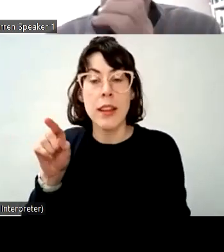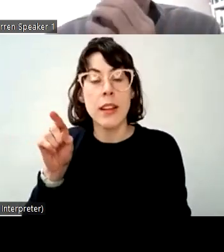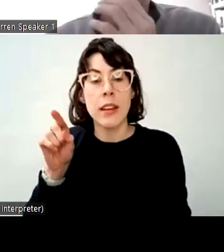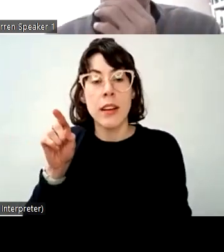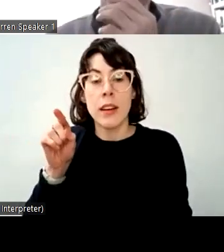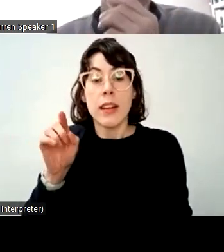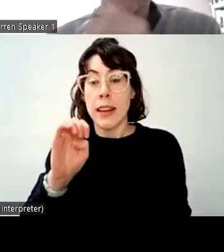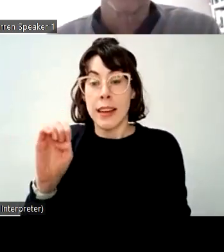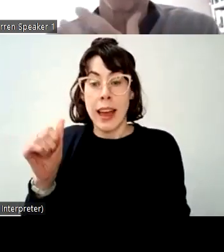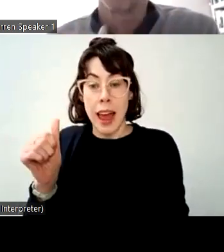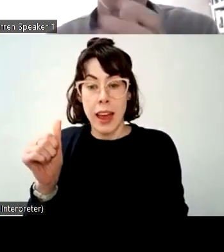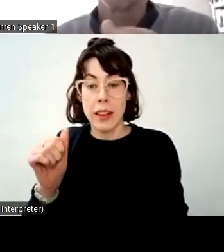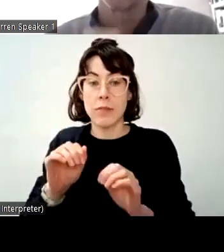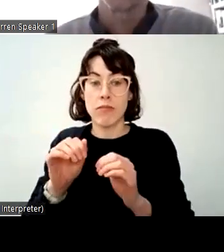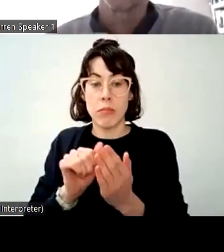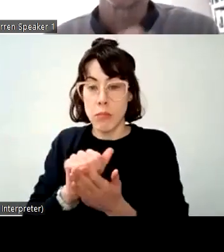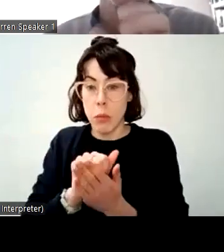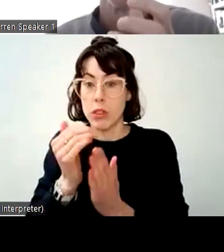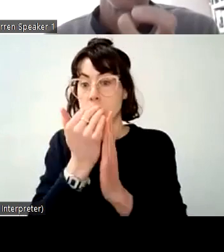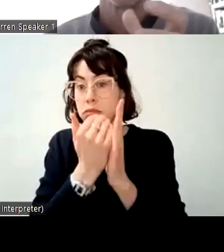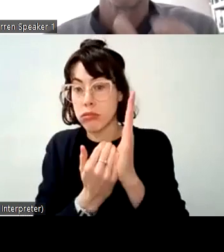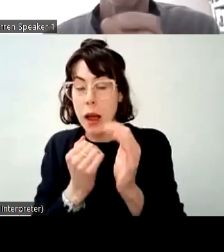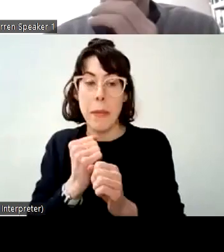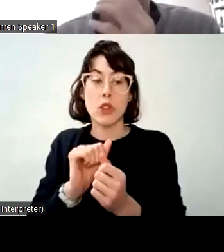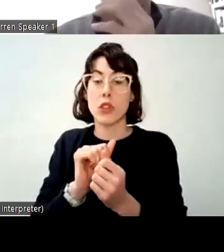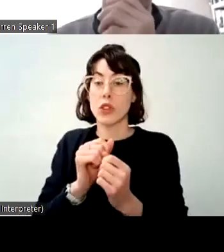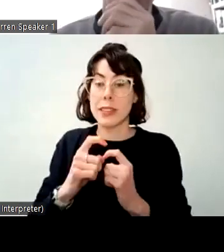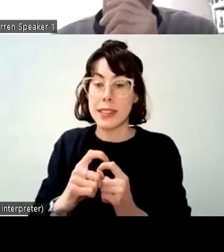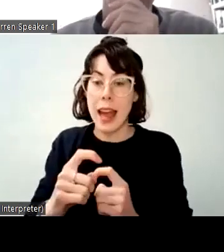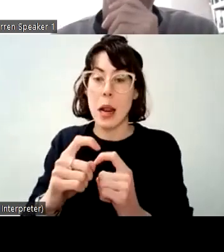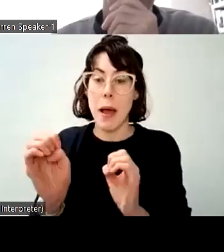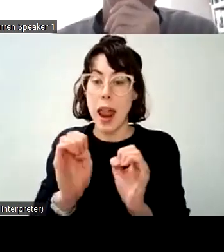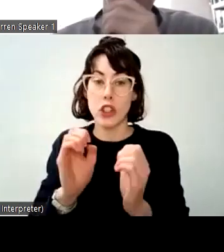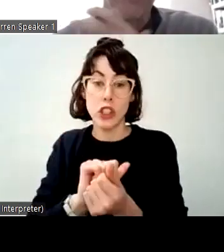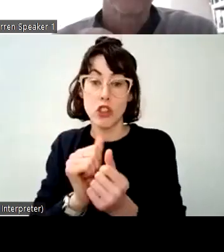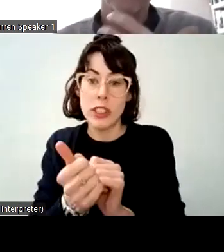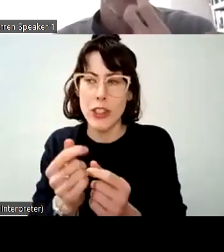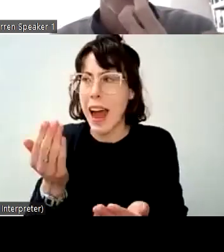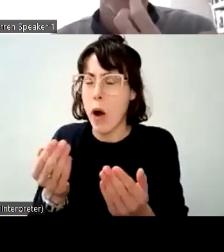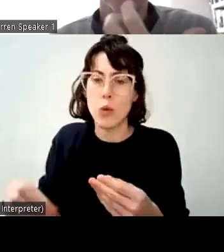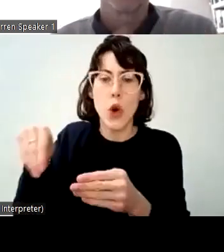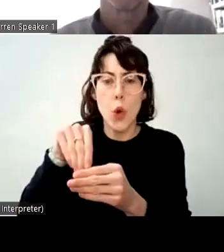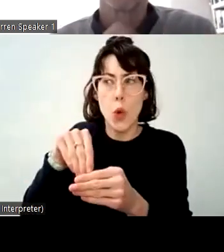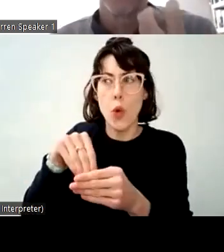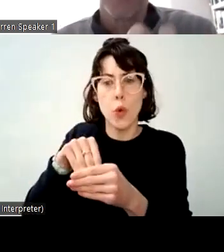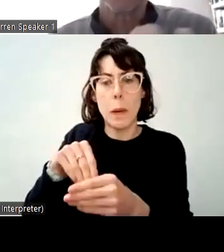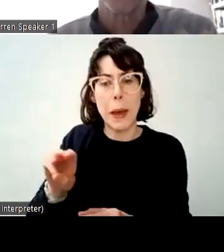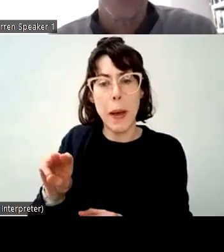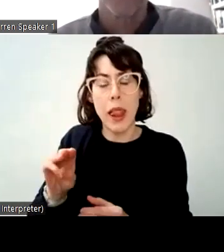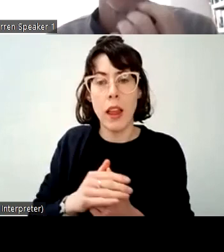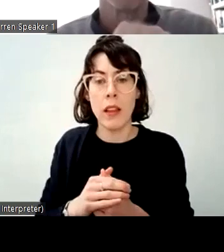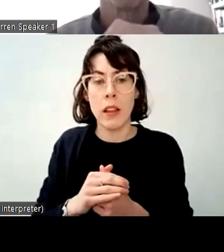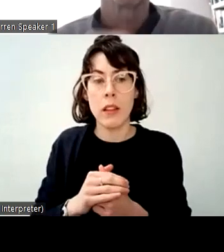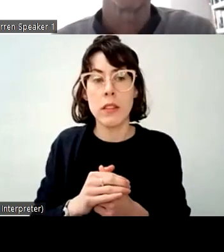of sustainability transitions and the importance of inclusion of people within those processes. These transitions are fundamental